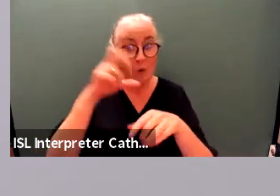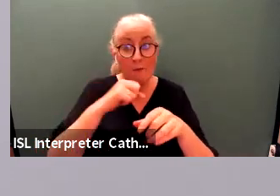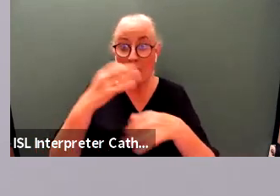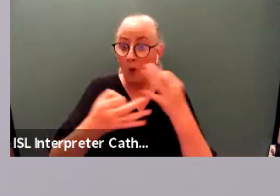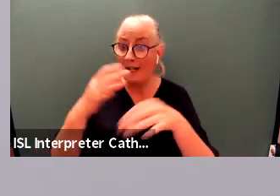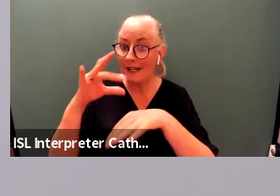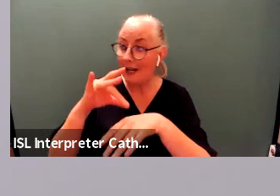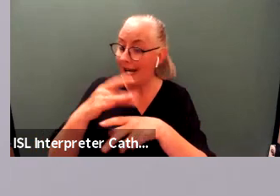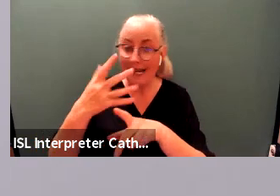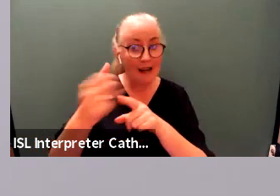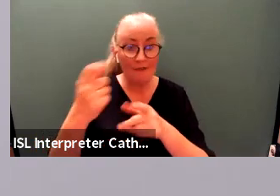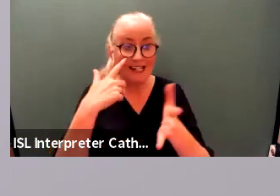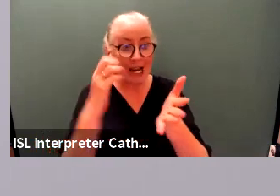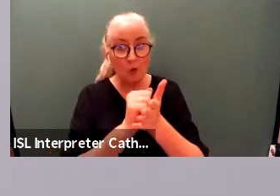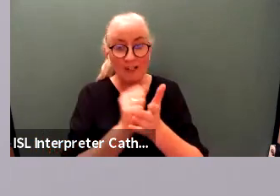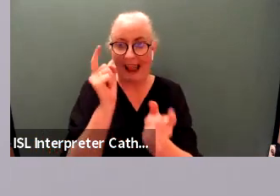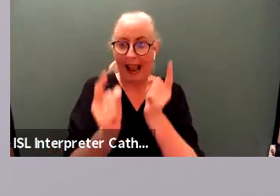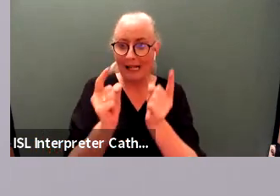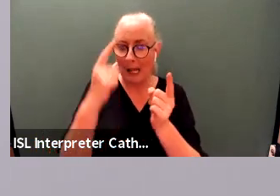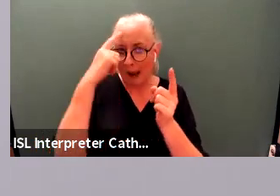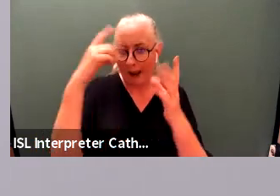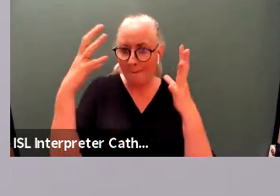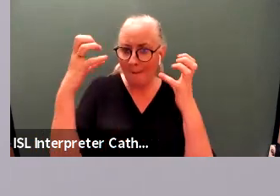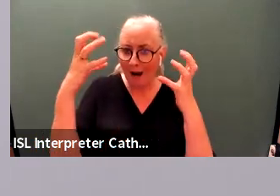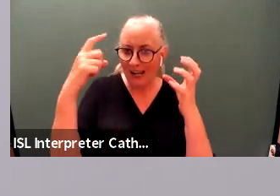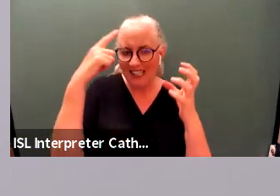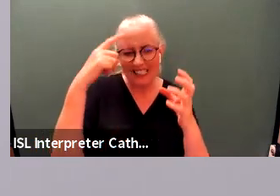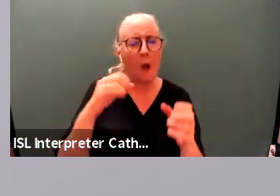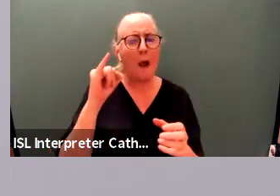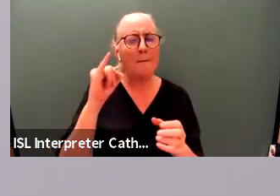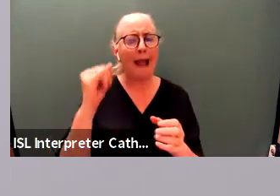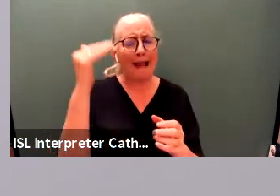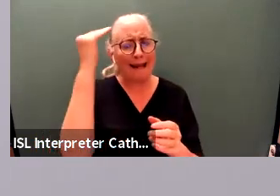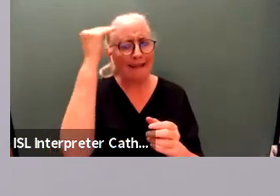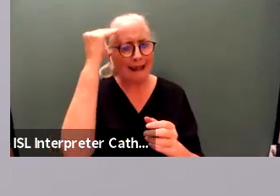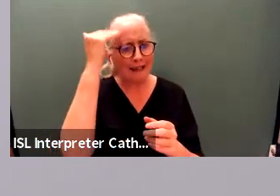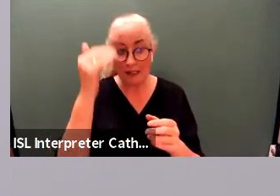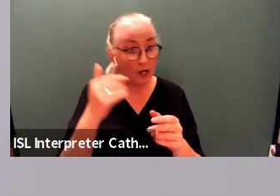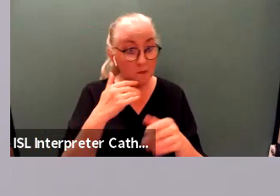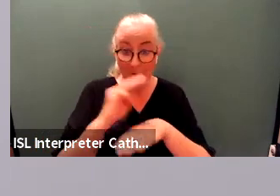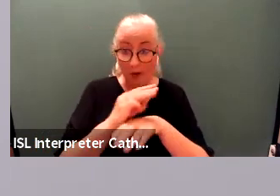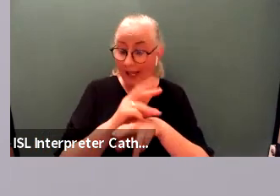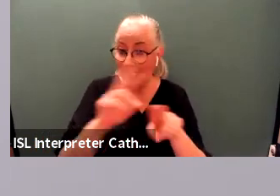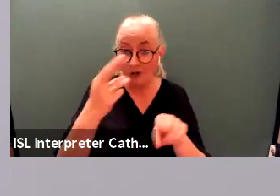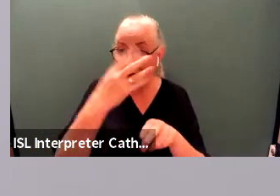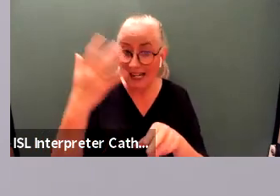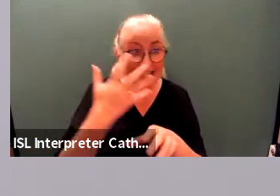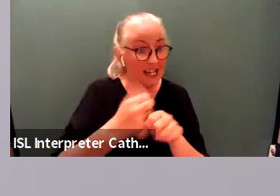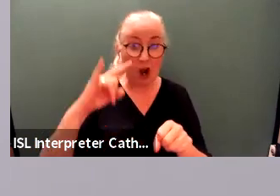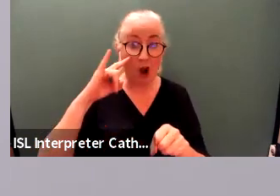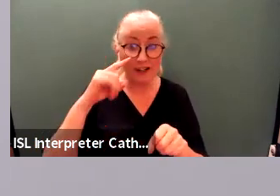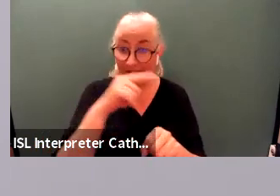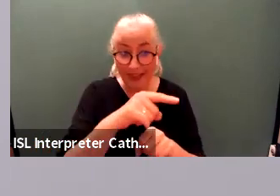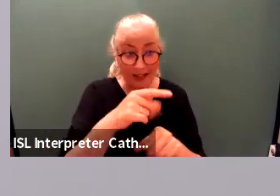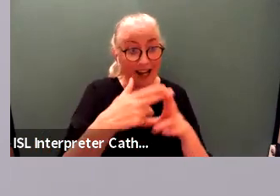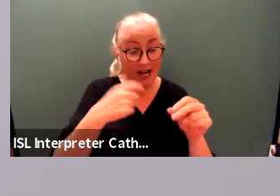never diagnosed as migraines. They just said that I had bad headaches. My mother didn't know. that they were migraines, never even heard of them until I was